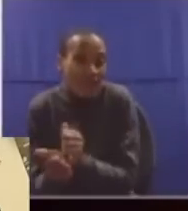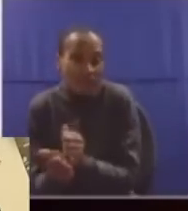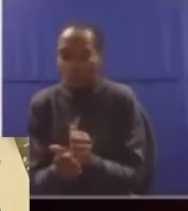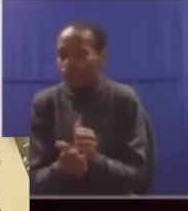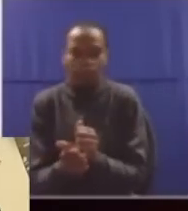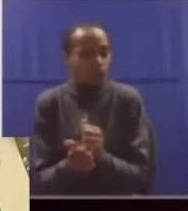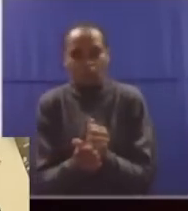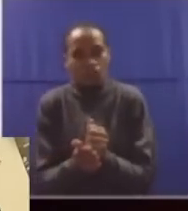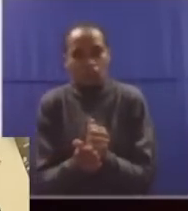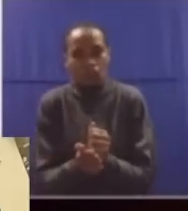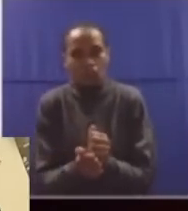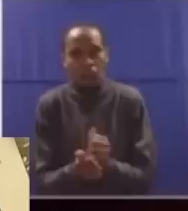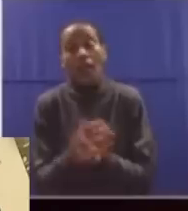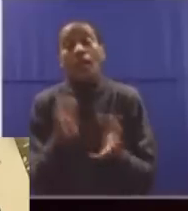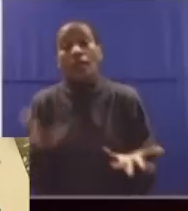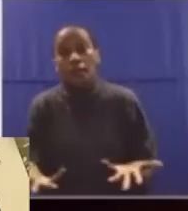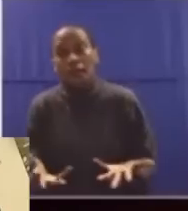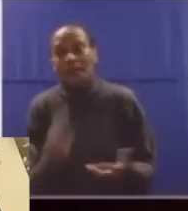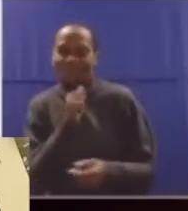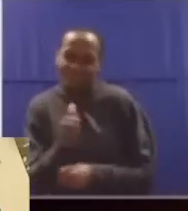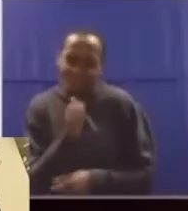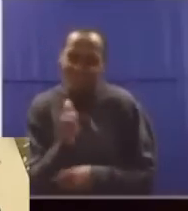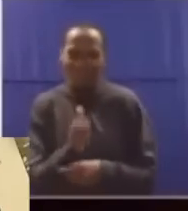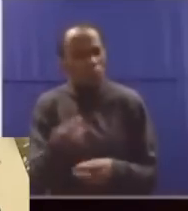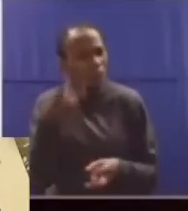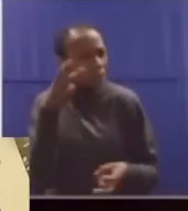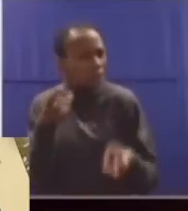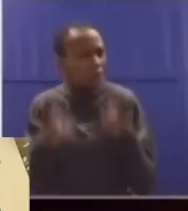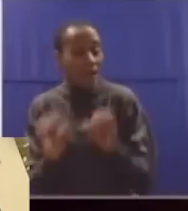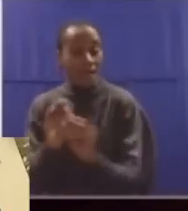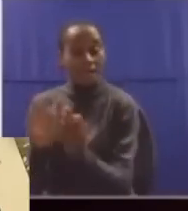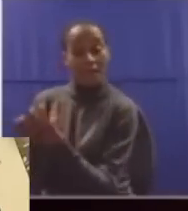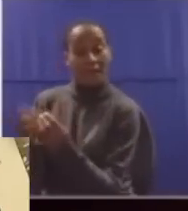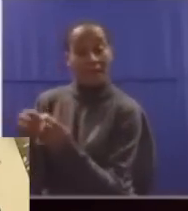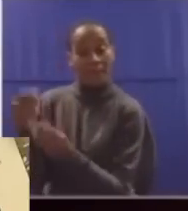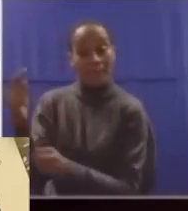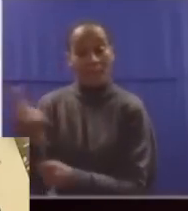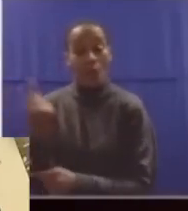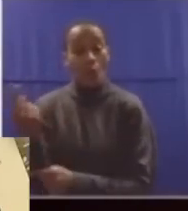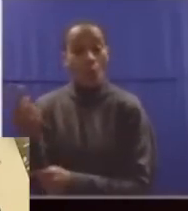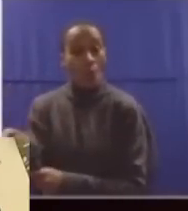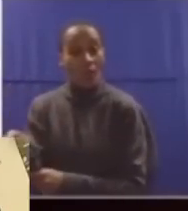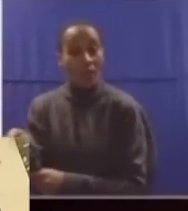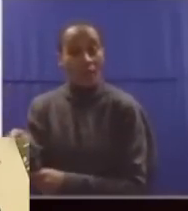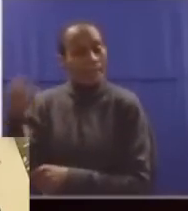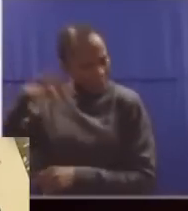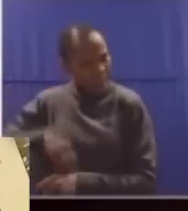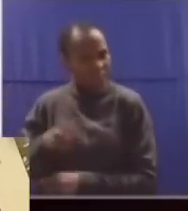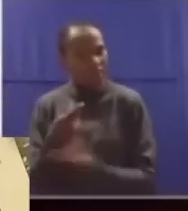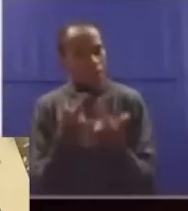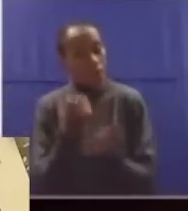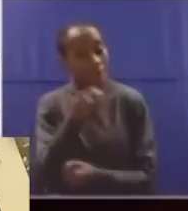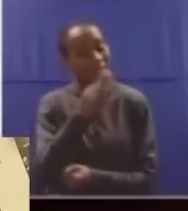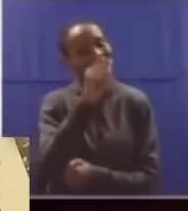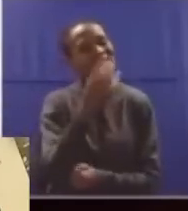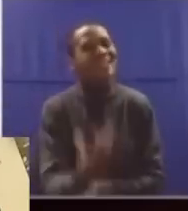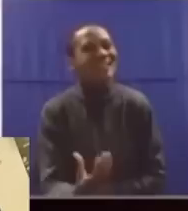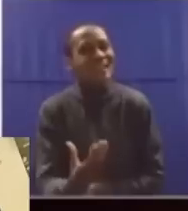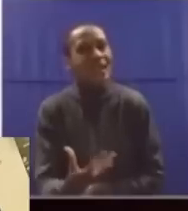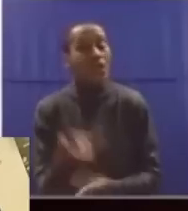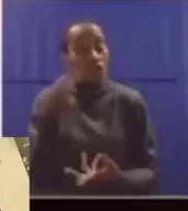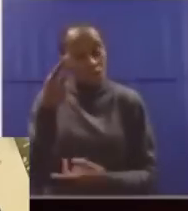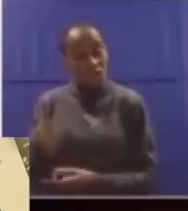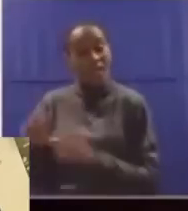this travesty. And despite allegations that a family member of an official benefited to this tender, because with an